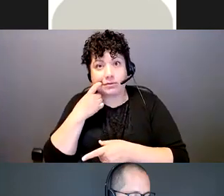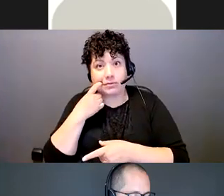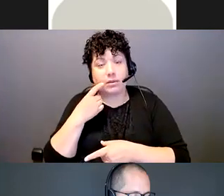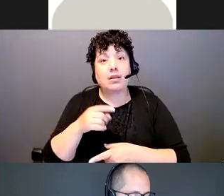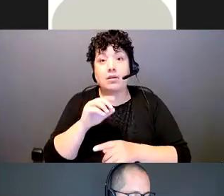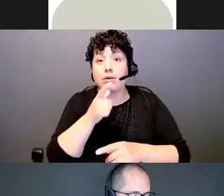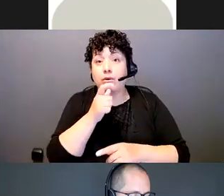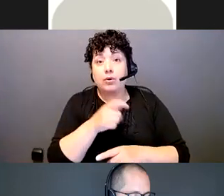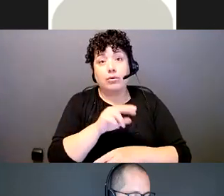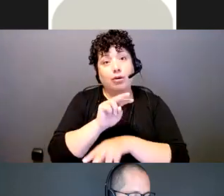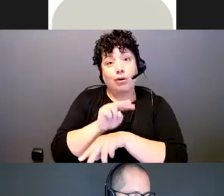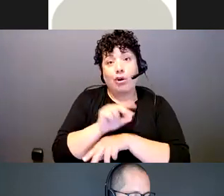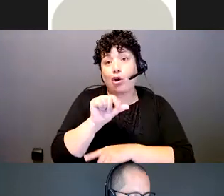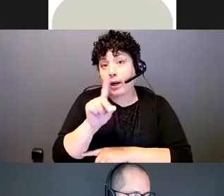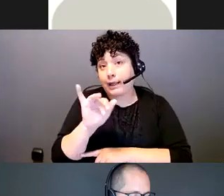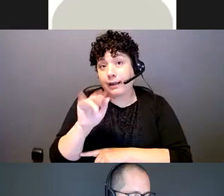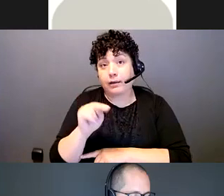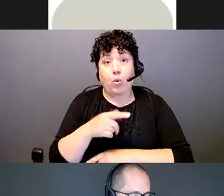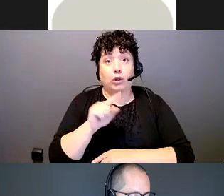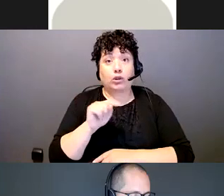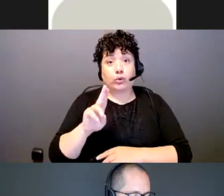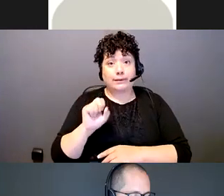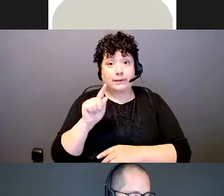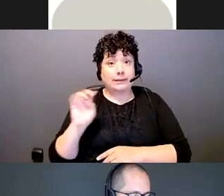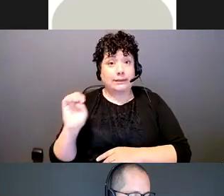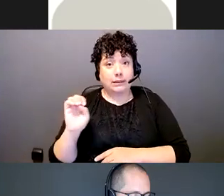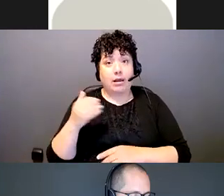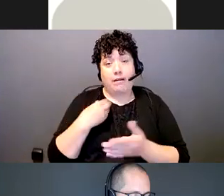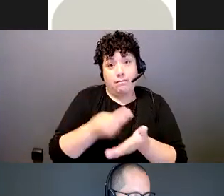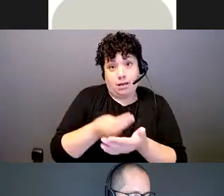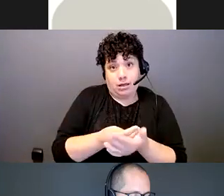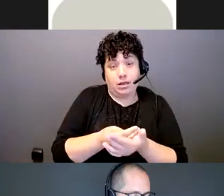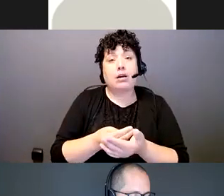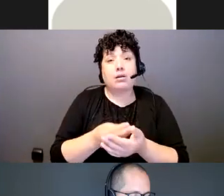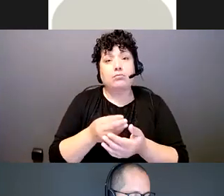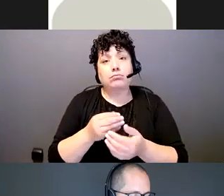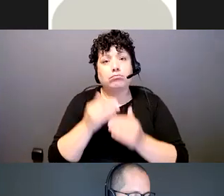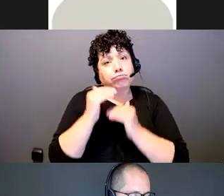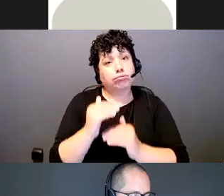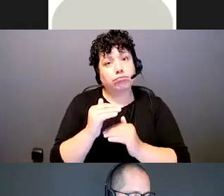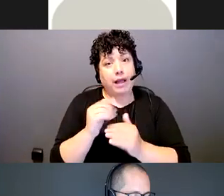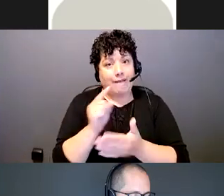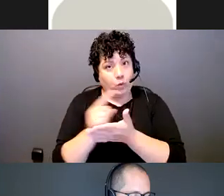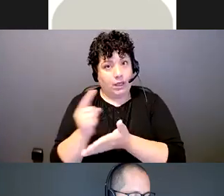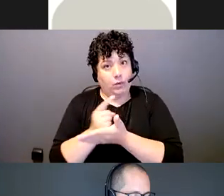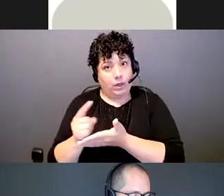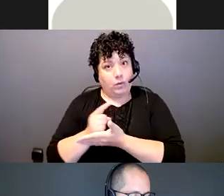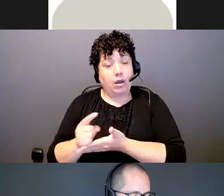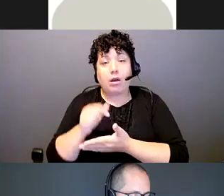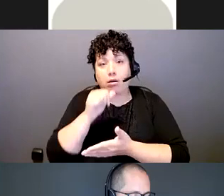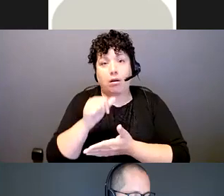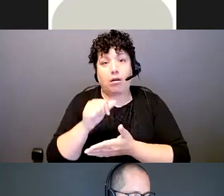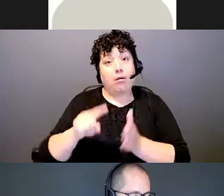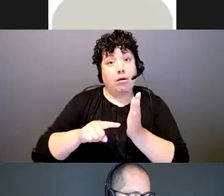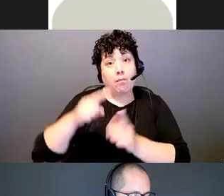and say, okay, well, I'm going to give this amount of money on a weekly basis, not all at once. We'll taper it out through the week so that the person